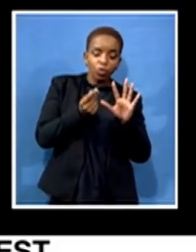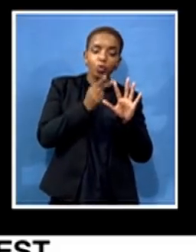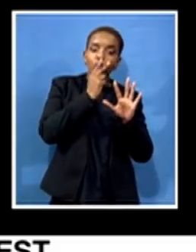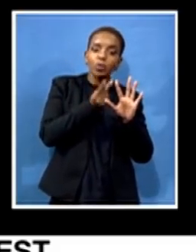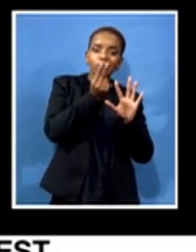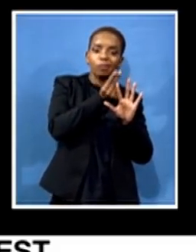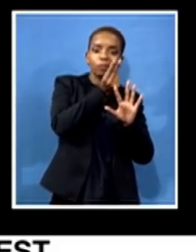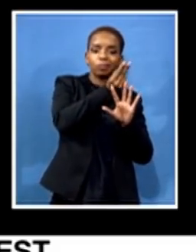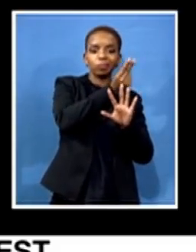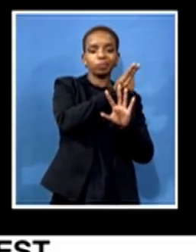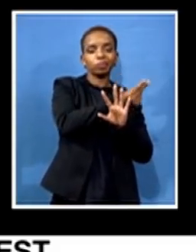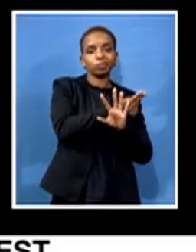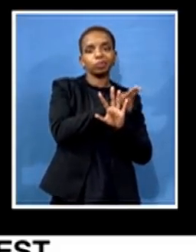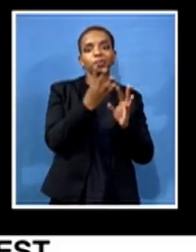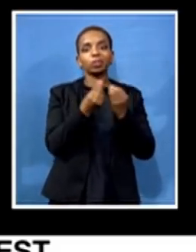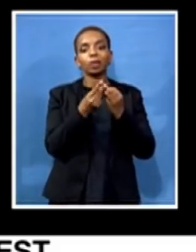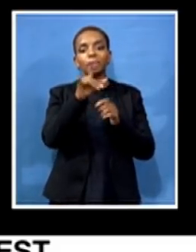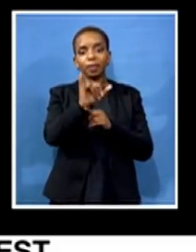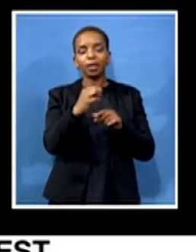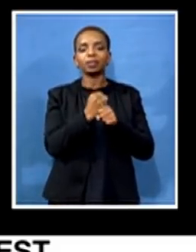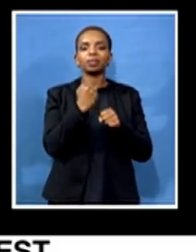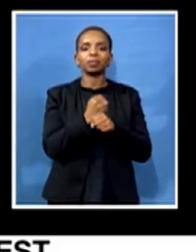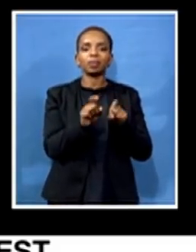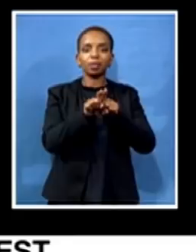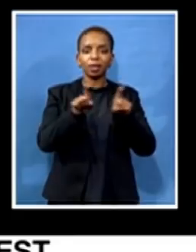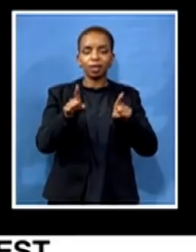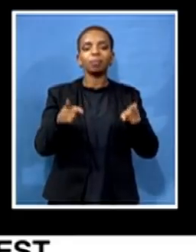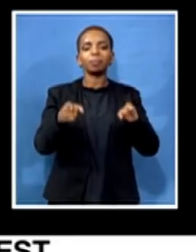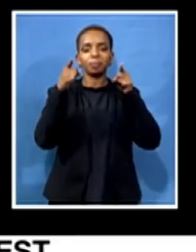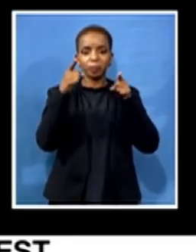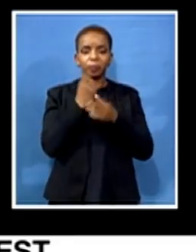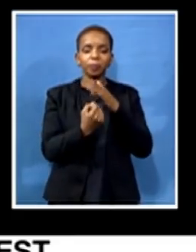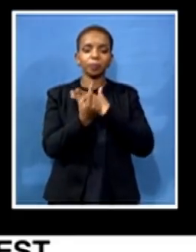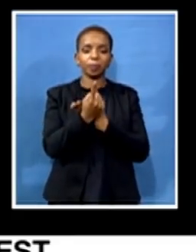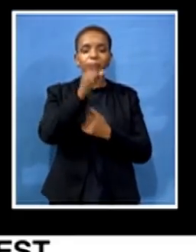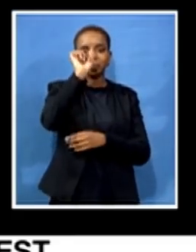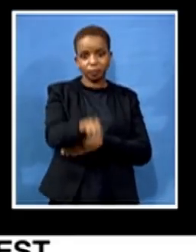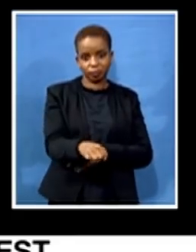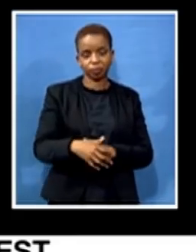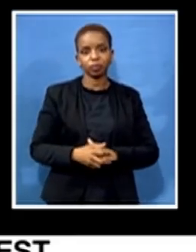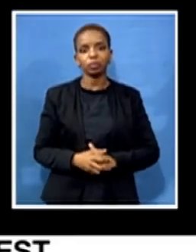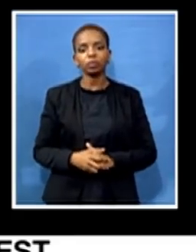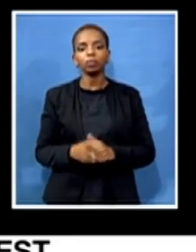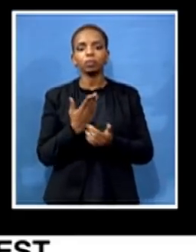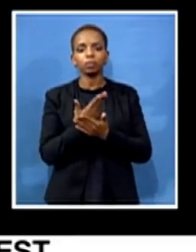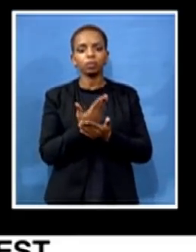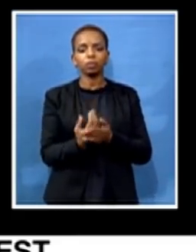in danger as well of contracting COVID if one of them has.